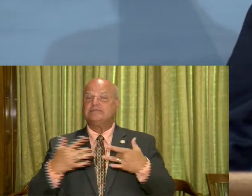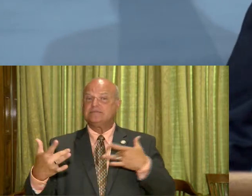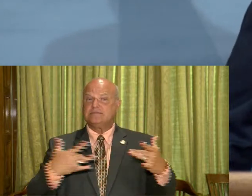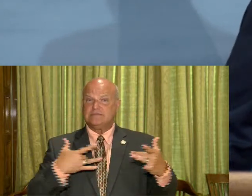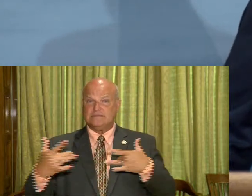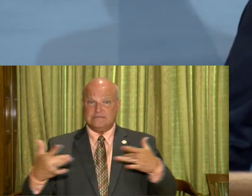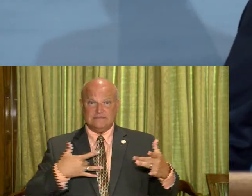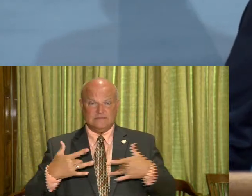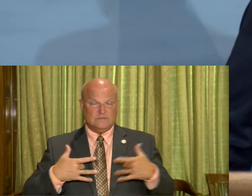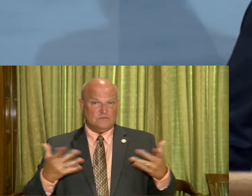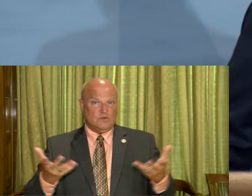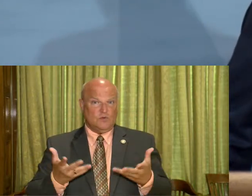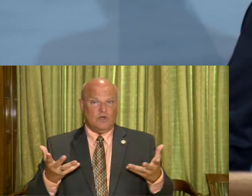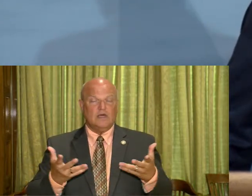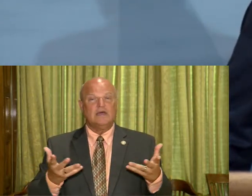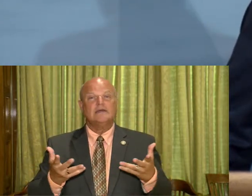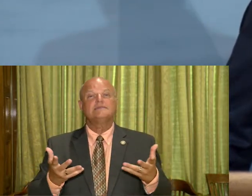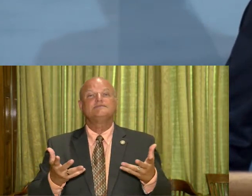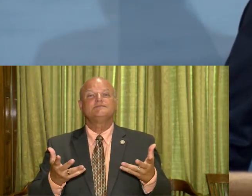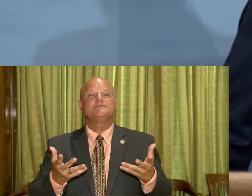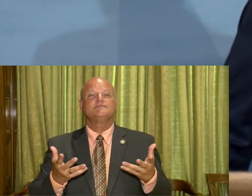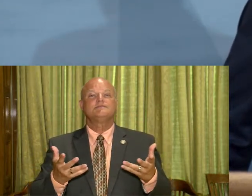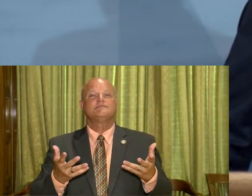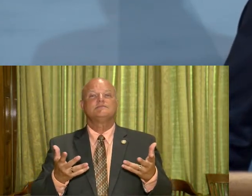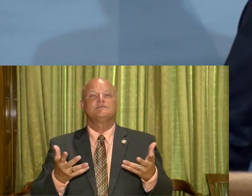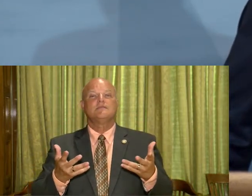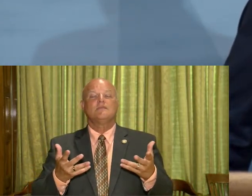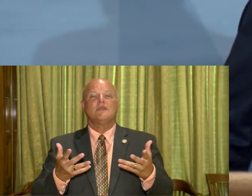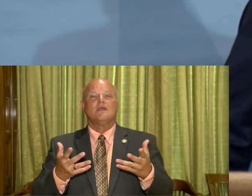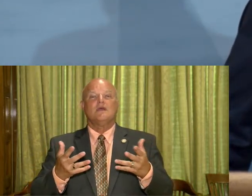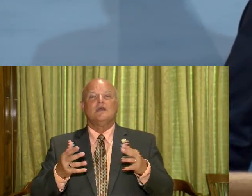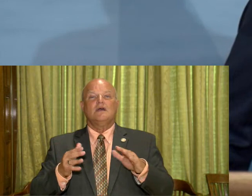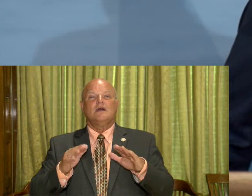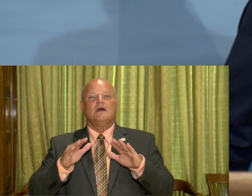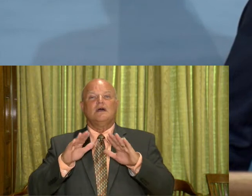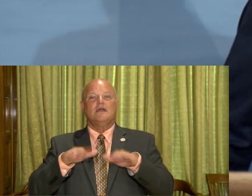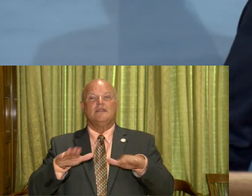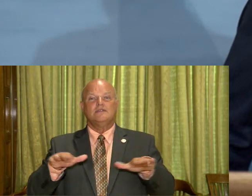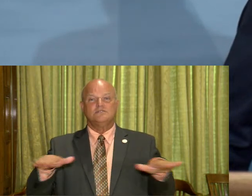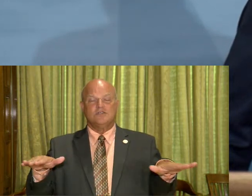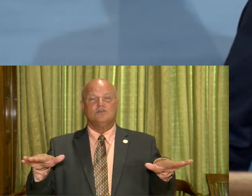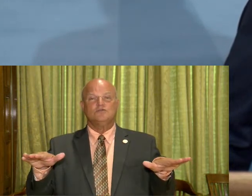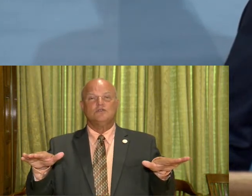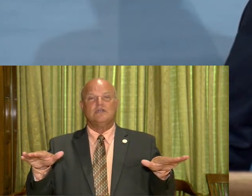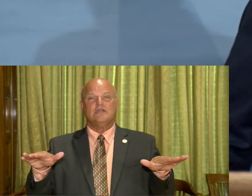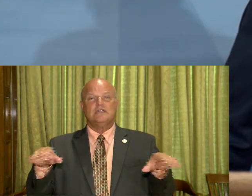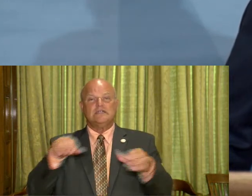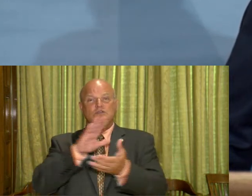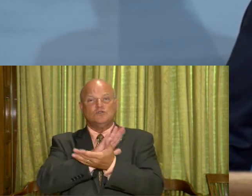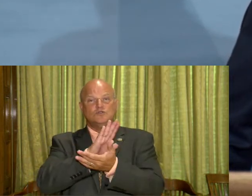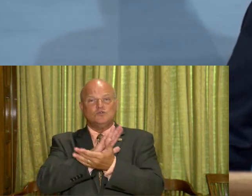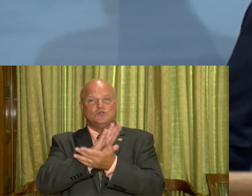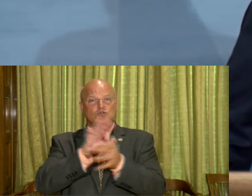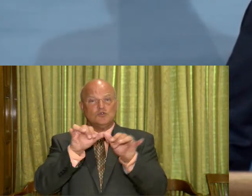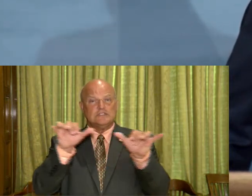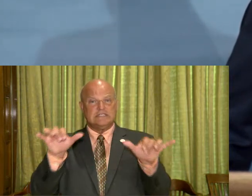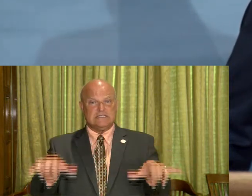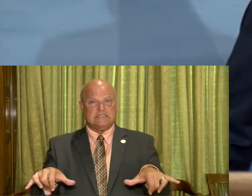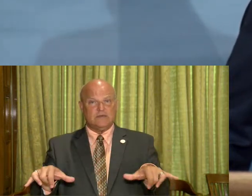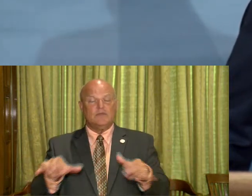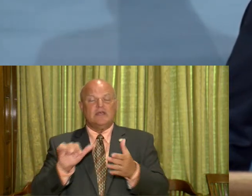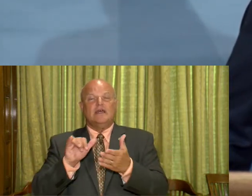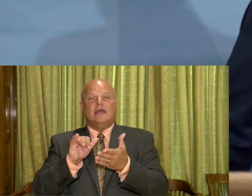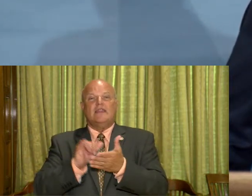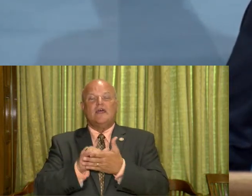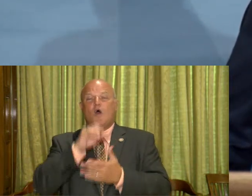concerned about, which is the children in our school systems